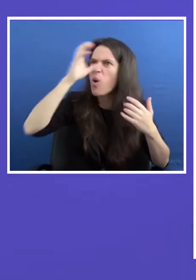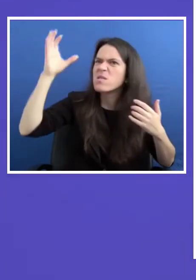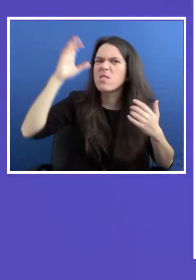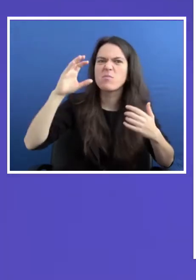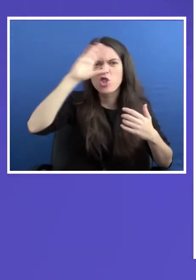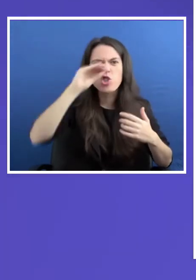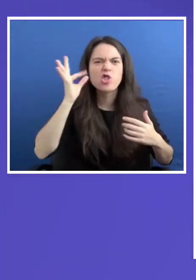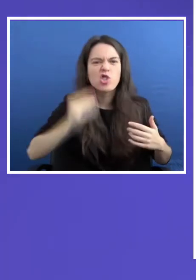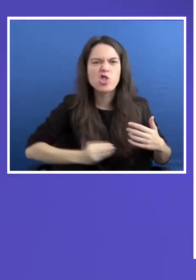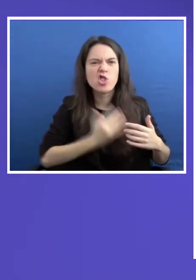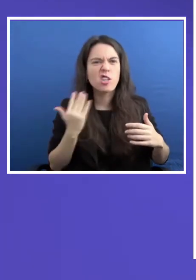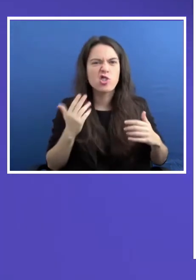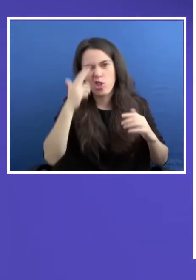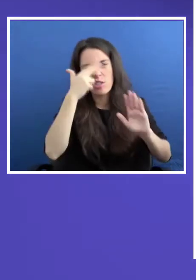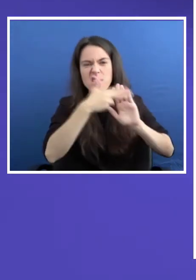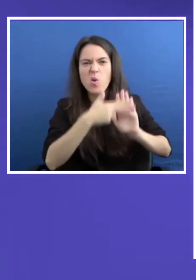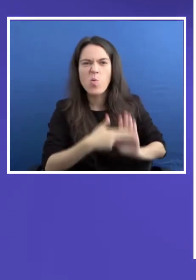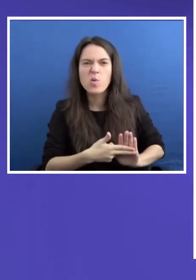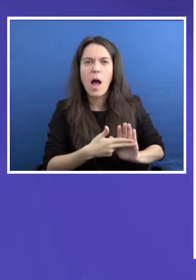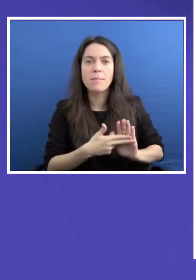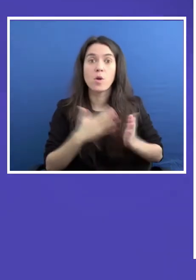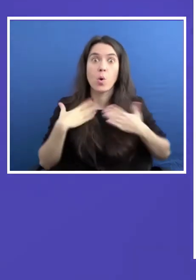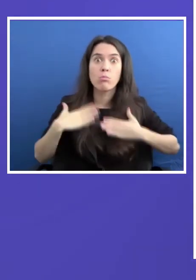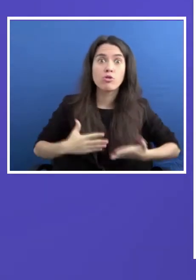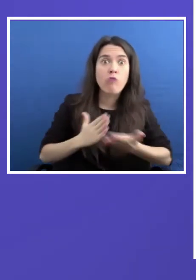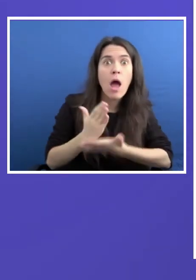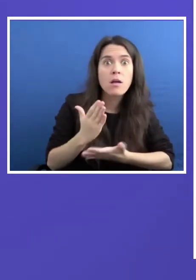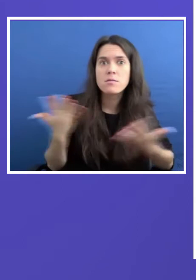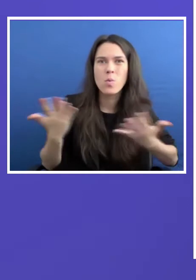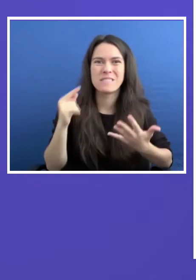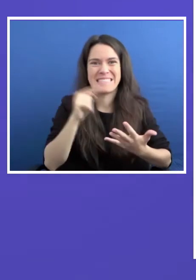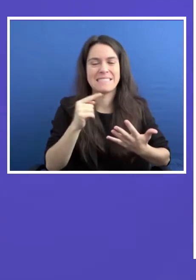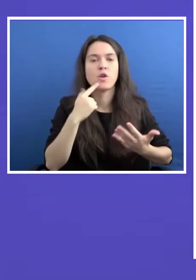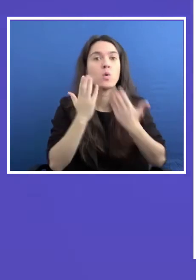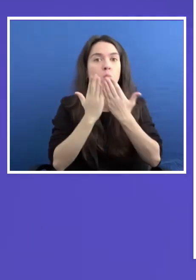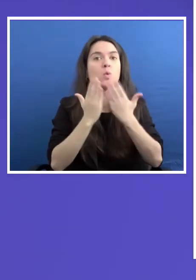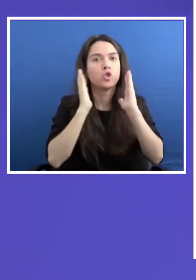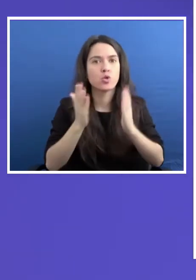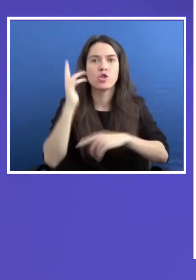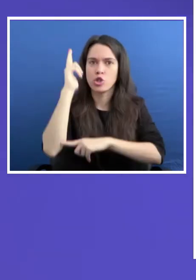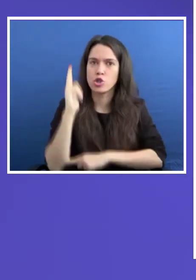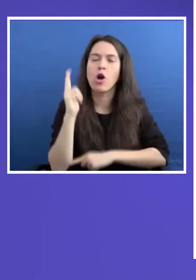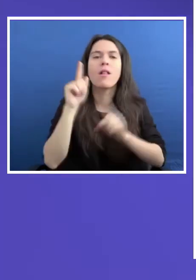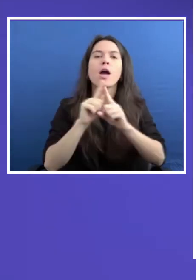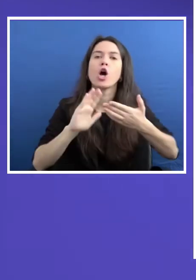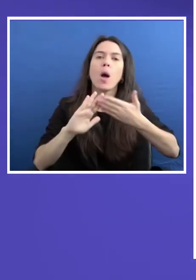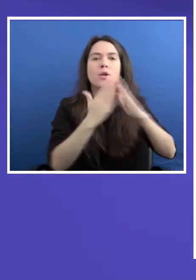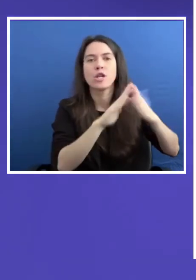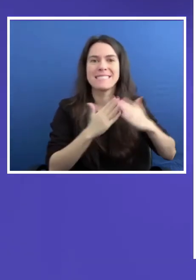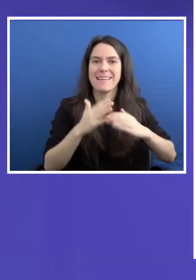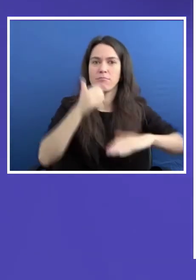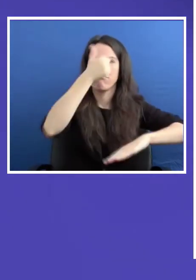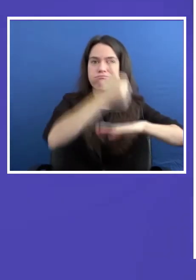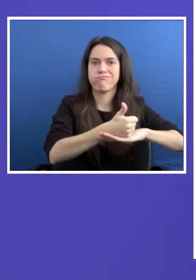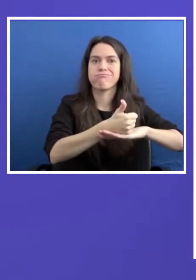human rights, and schools should also start to work as community center where